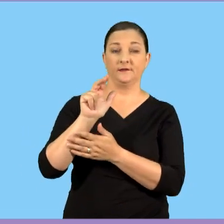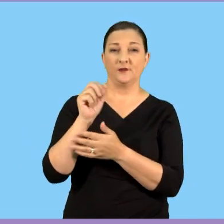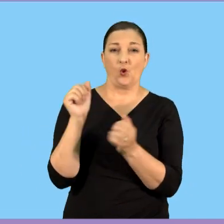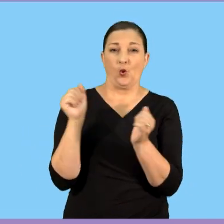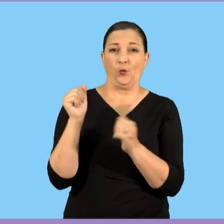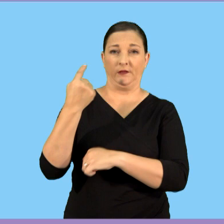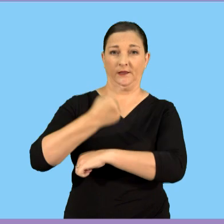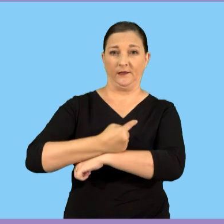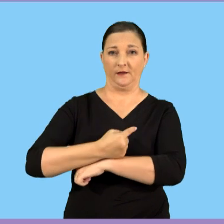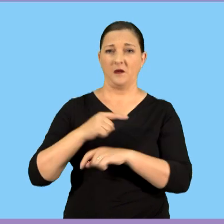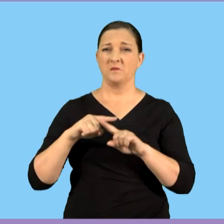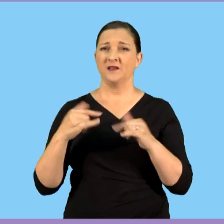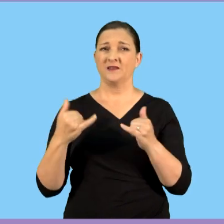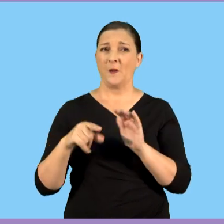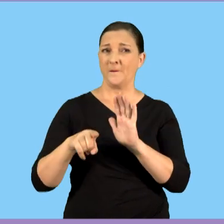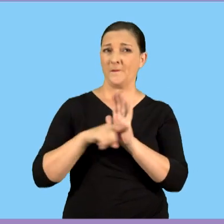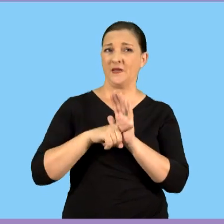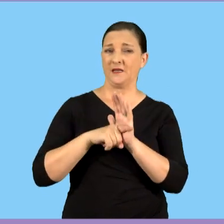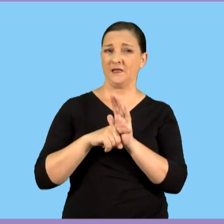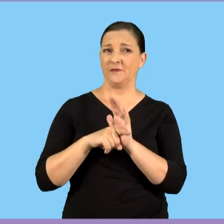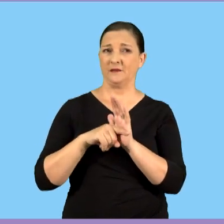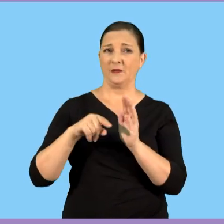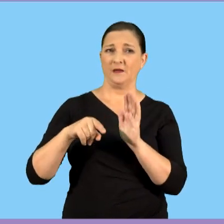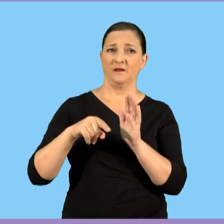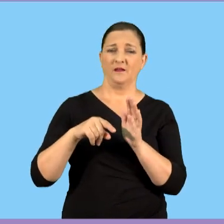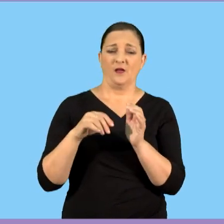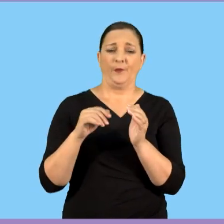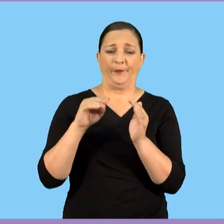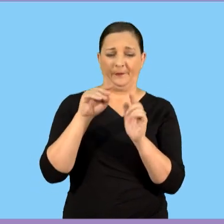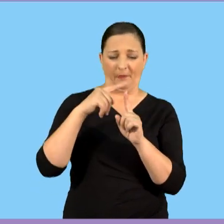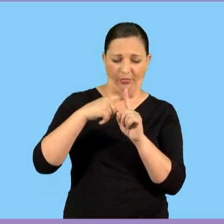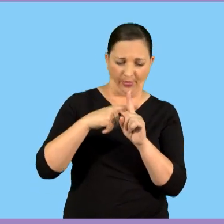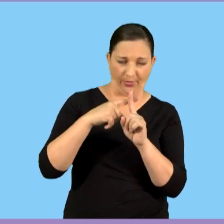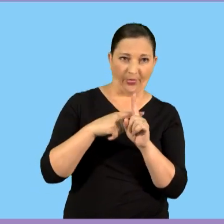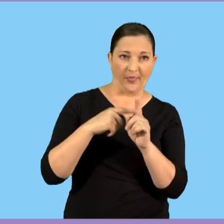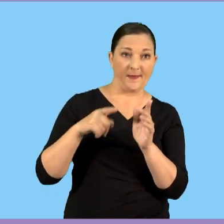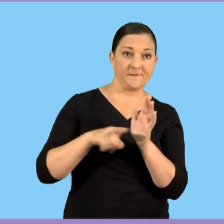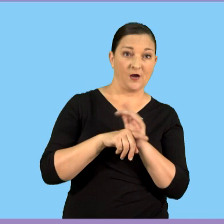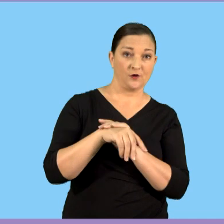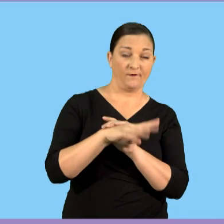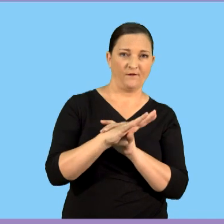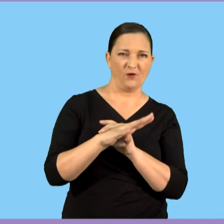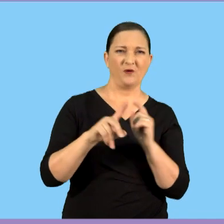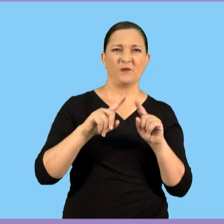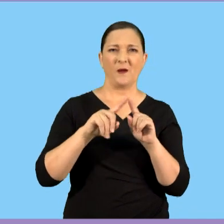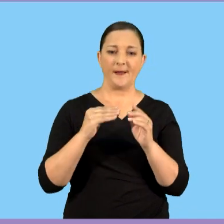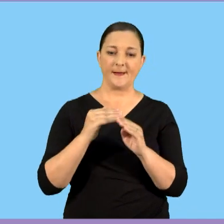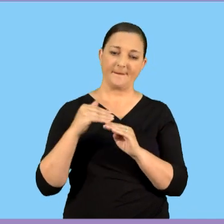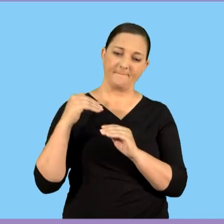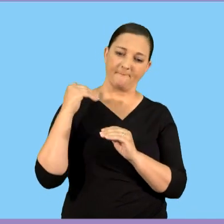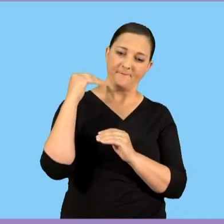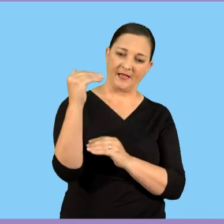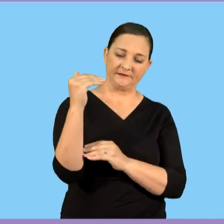Celsius. If the minimum temperature was negative 4 degrees Celsius, what was